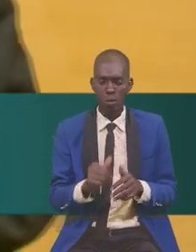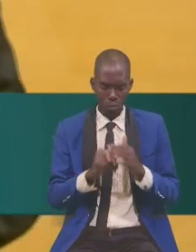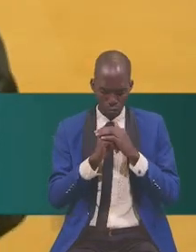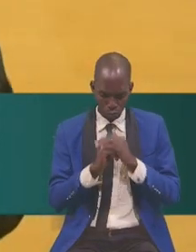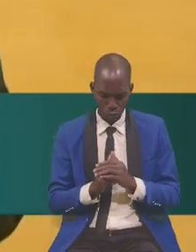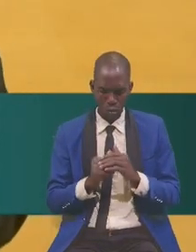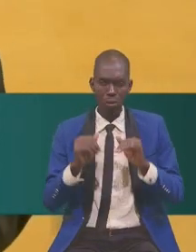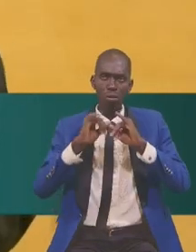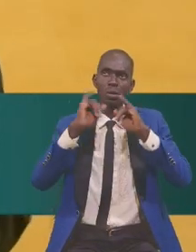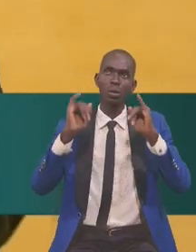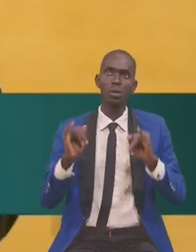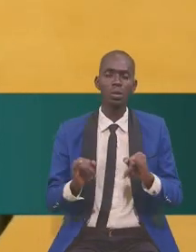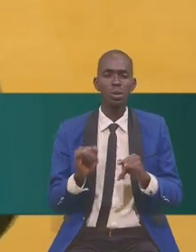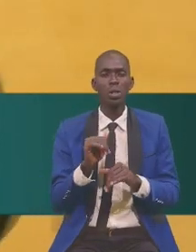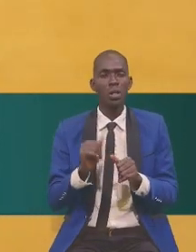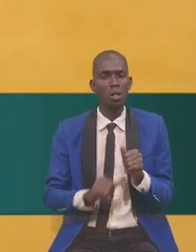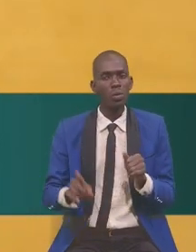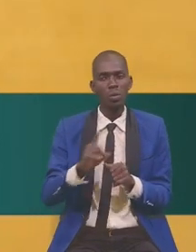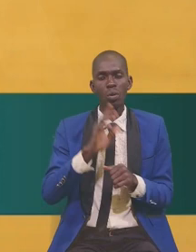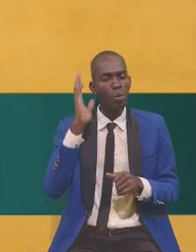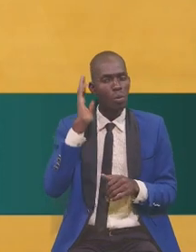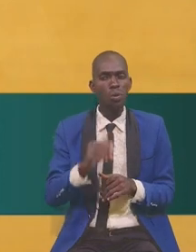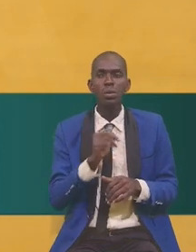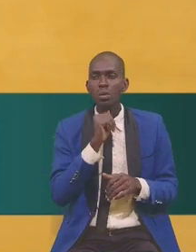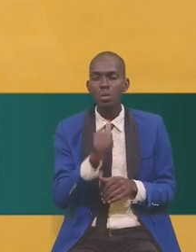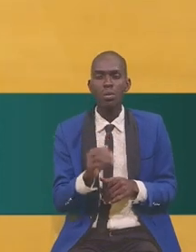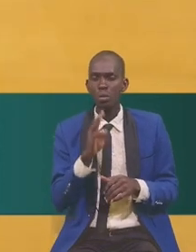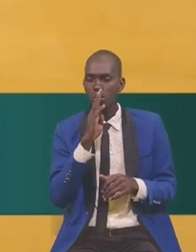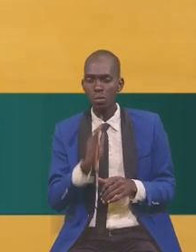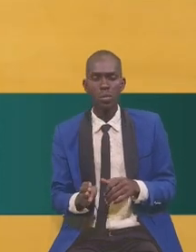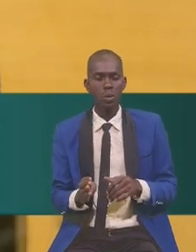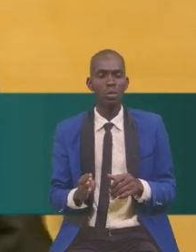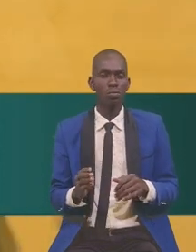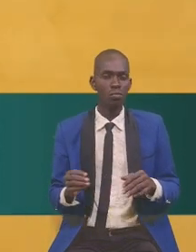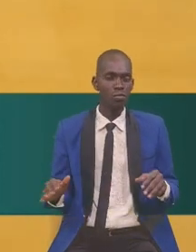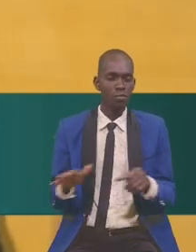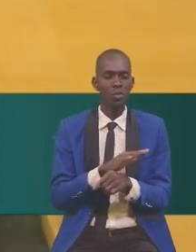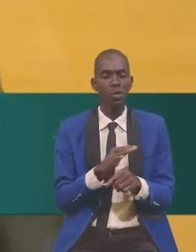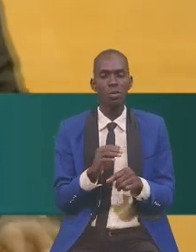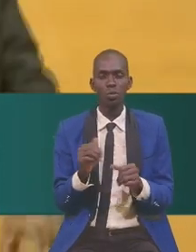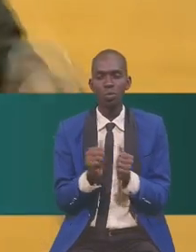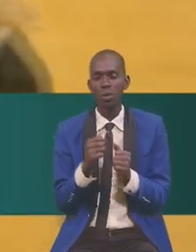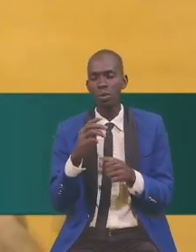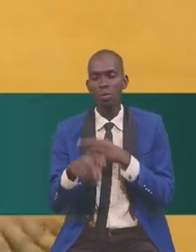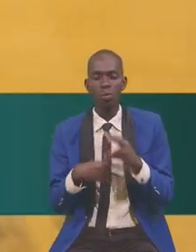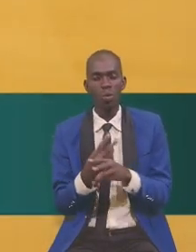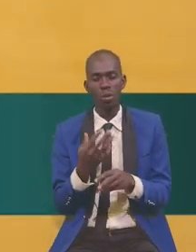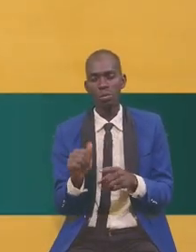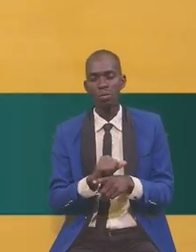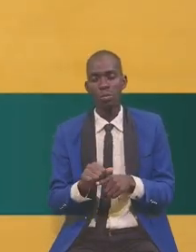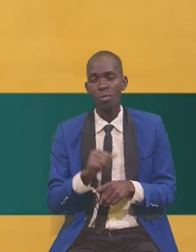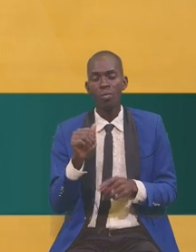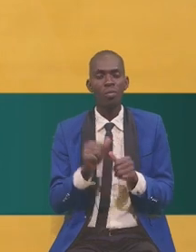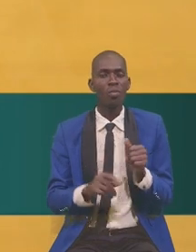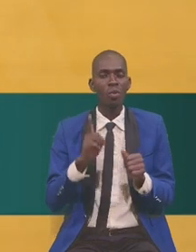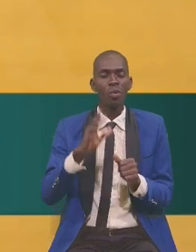idol. Everybody will not be sucked up by the world. Everybody will not be drowned in